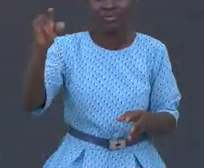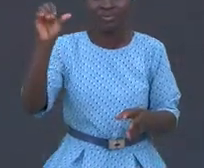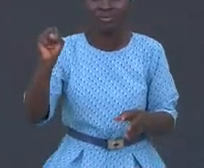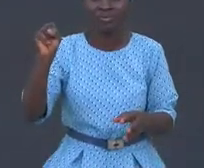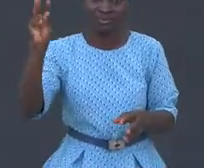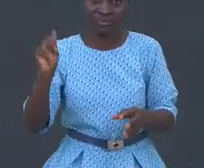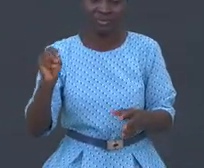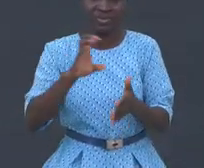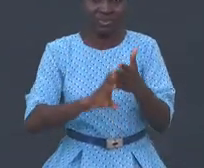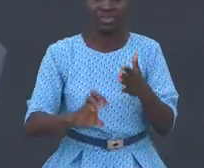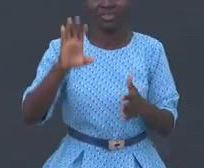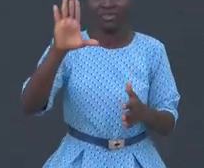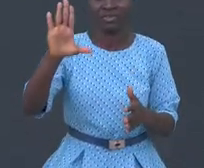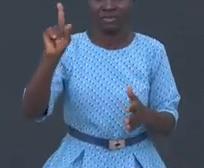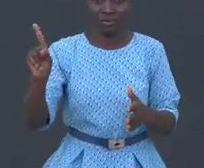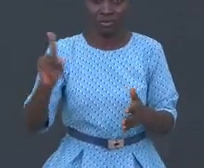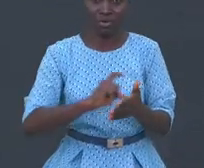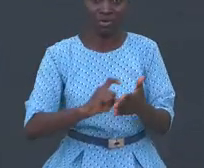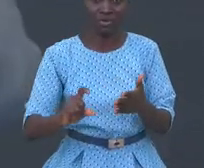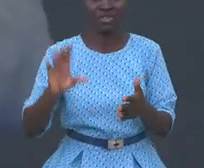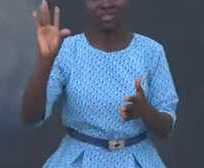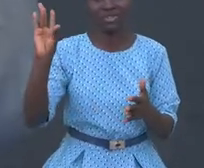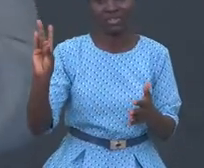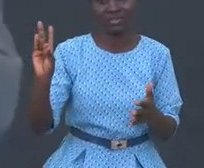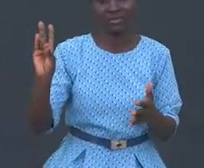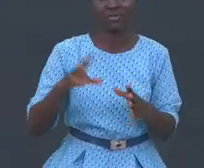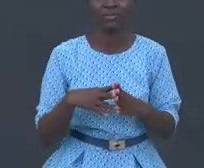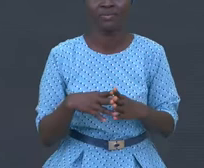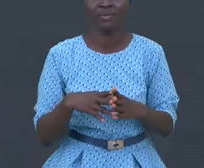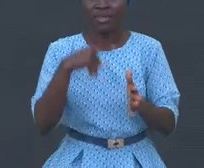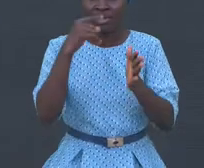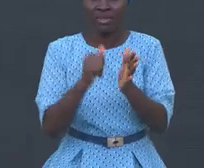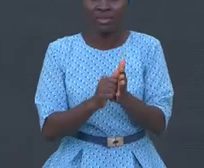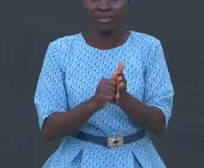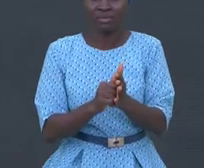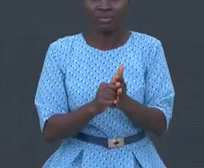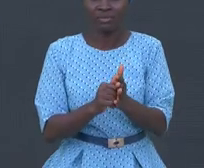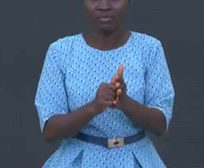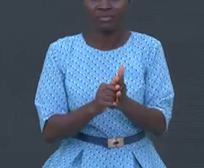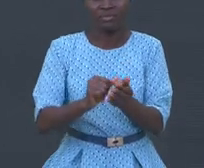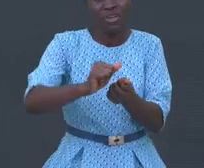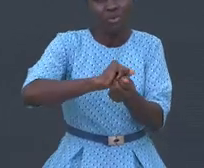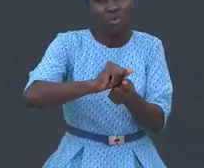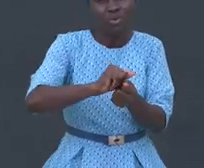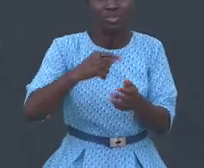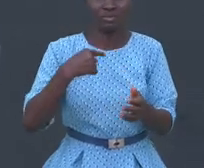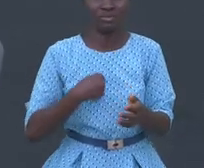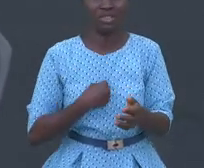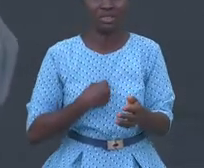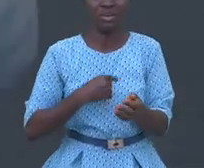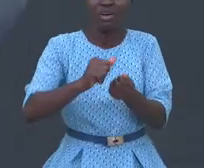verse 7. In Psalm 51, verse 7, he's saying, purge me.